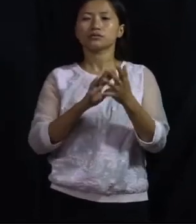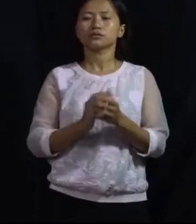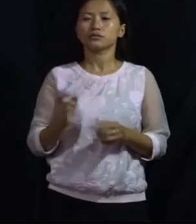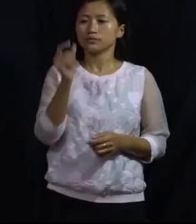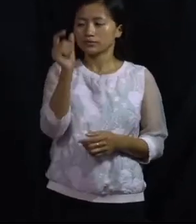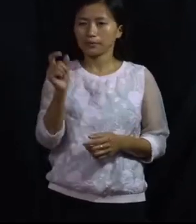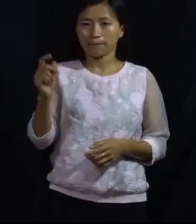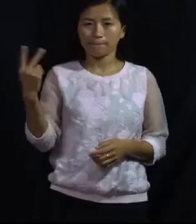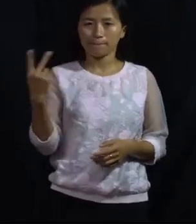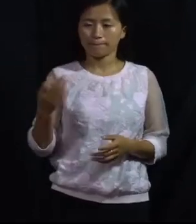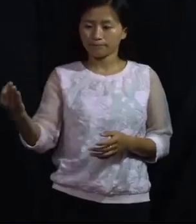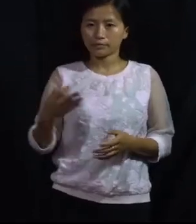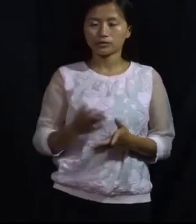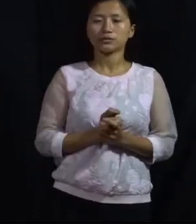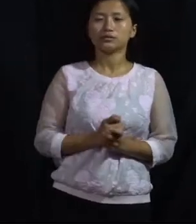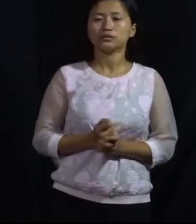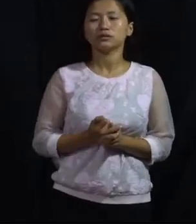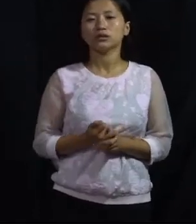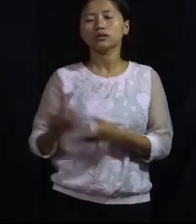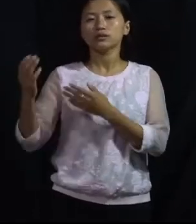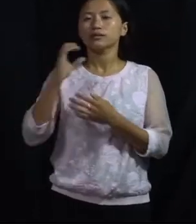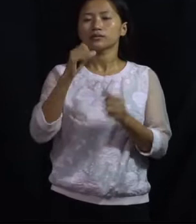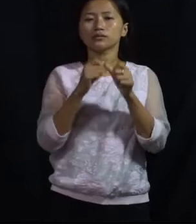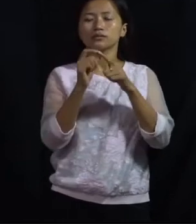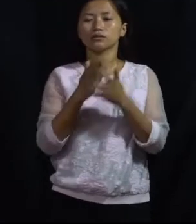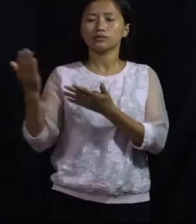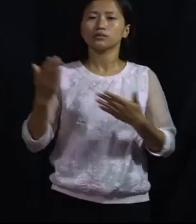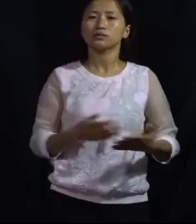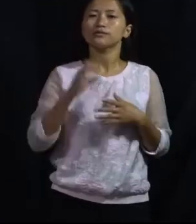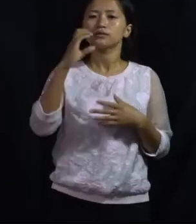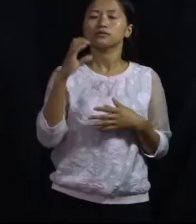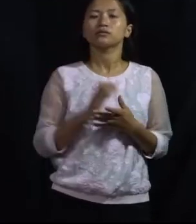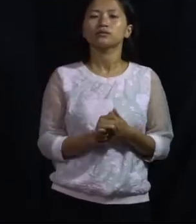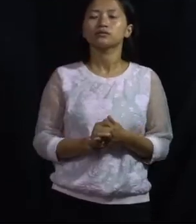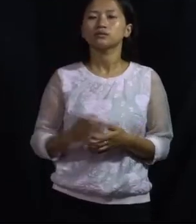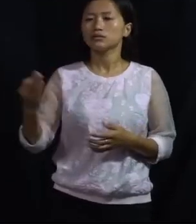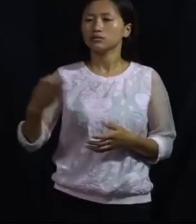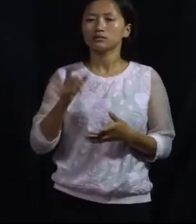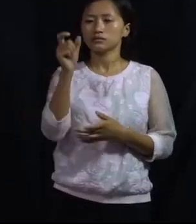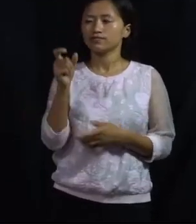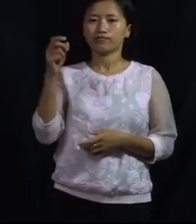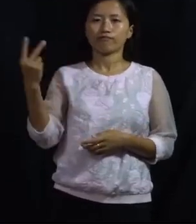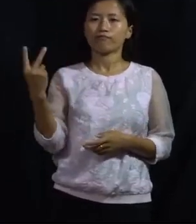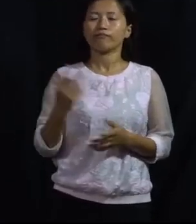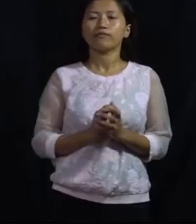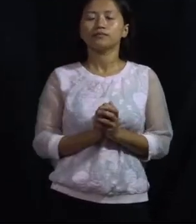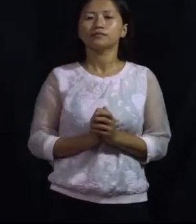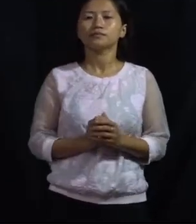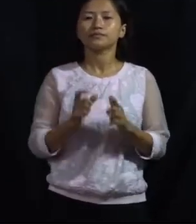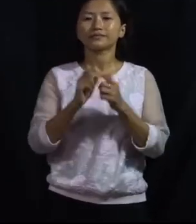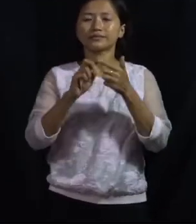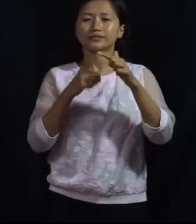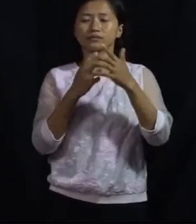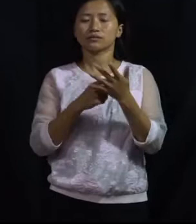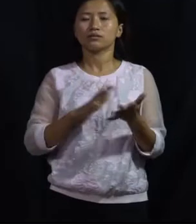means how much capital is brought in by C, that is new partner, will determine